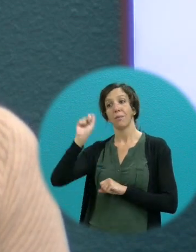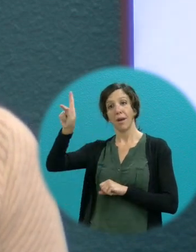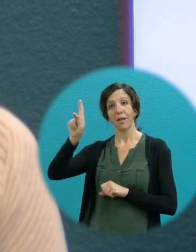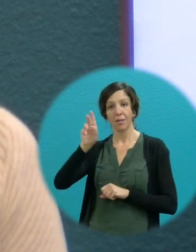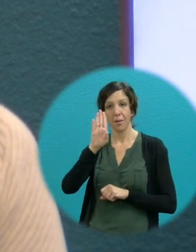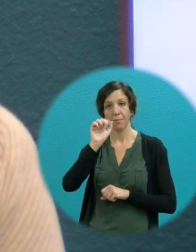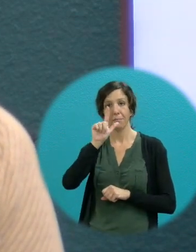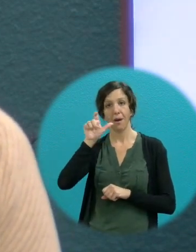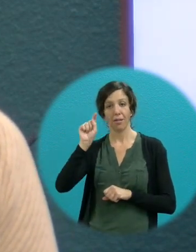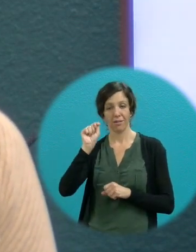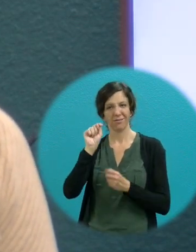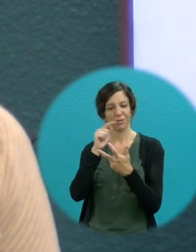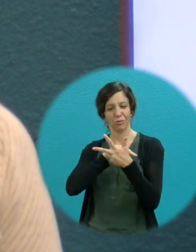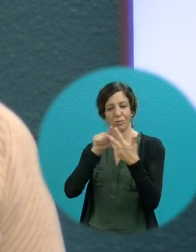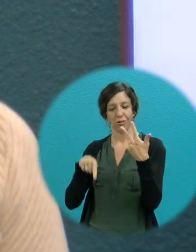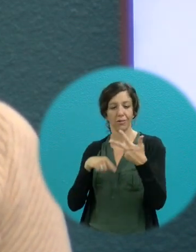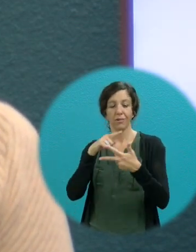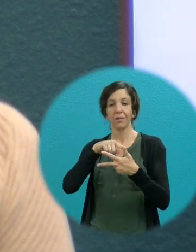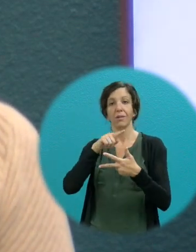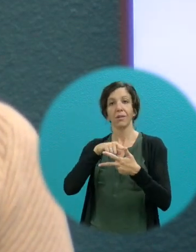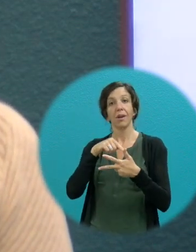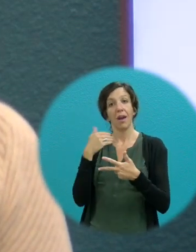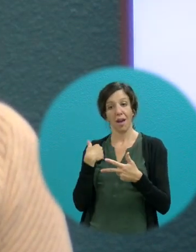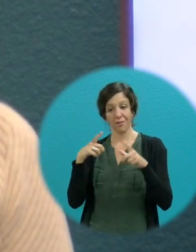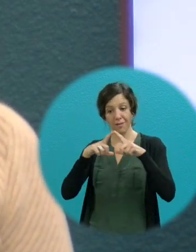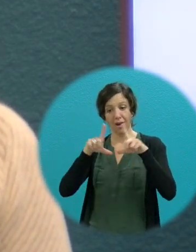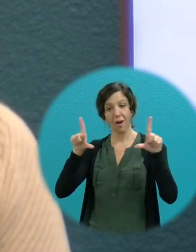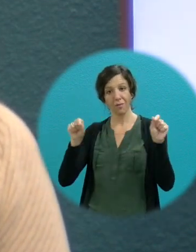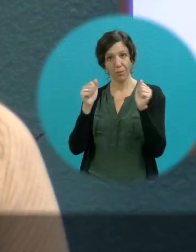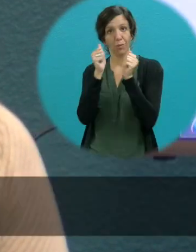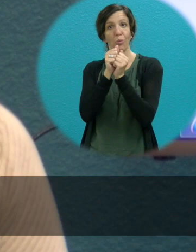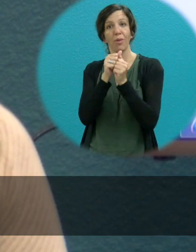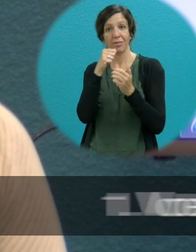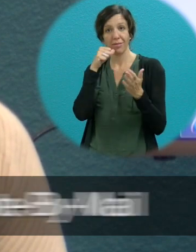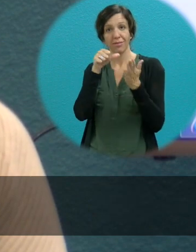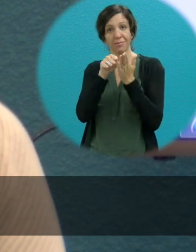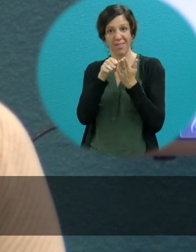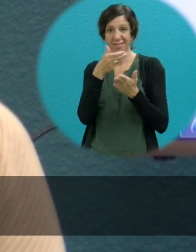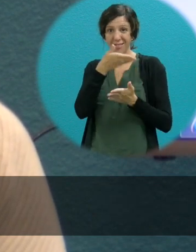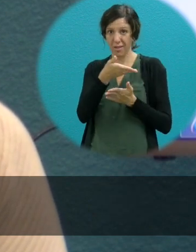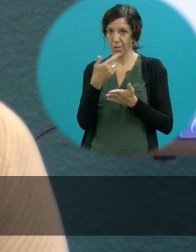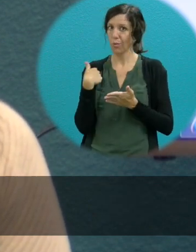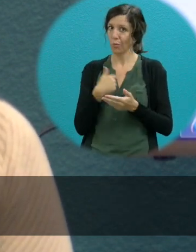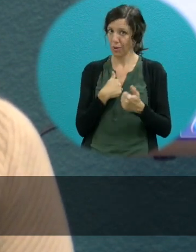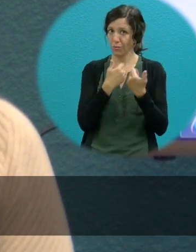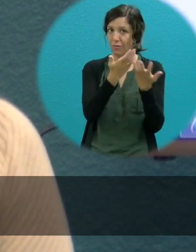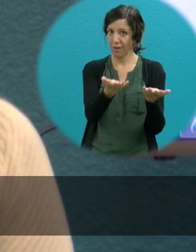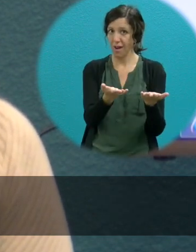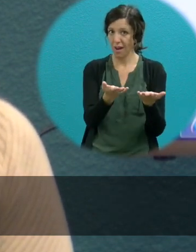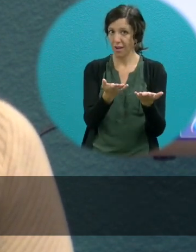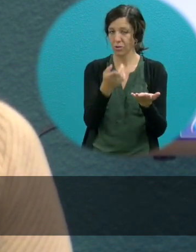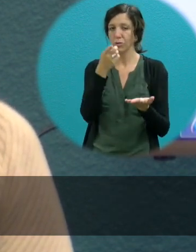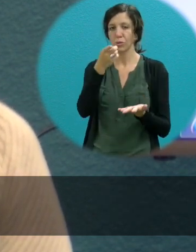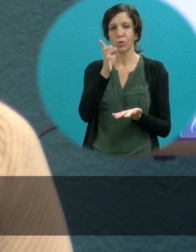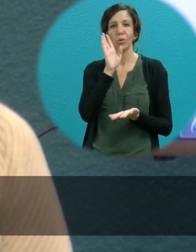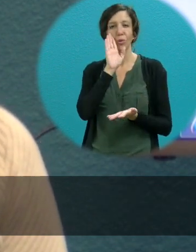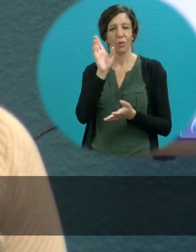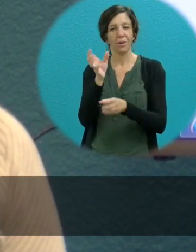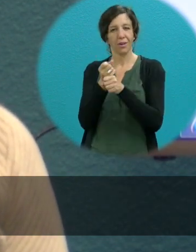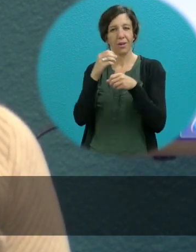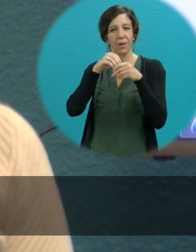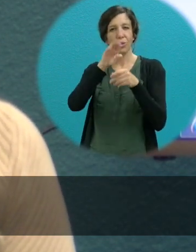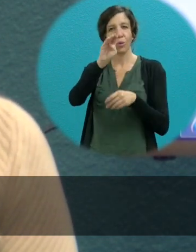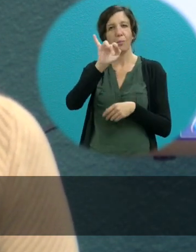the postage paid envelope provided to you and sent out to you in the vote by mail ballots that you should all be